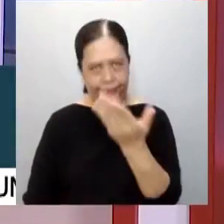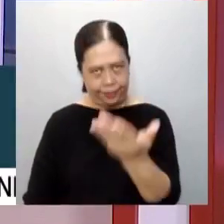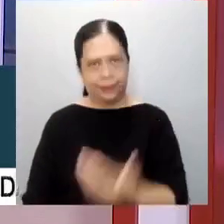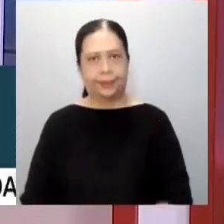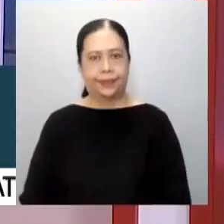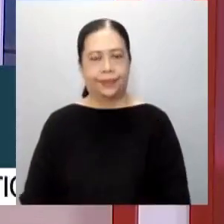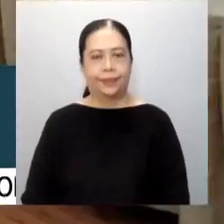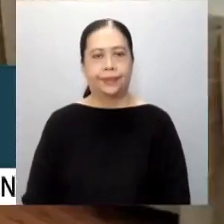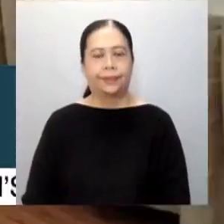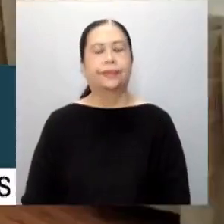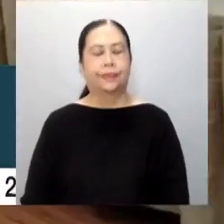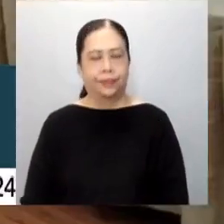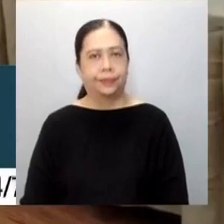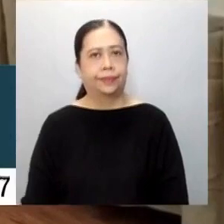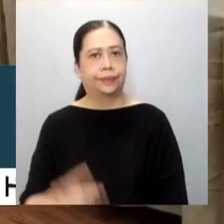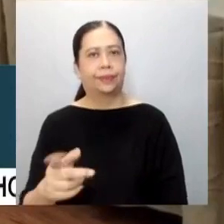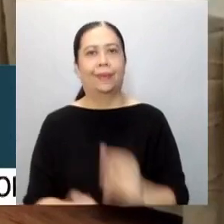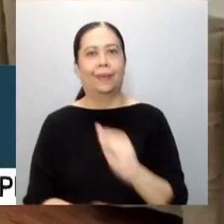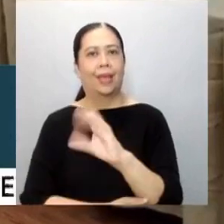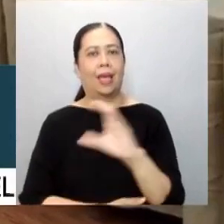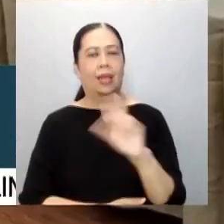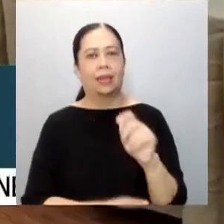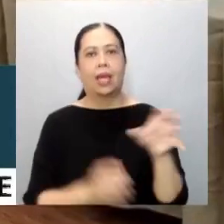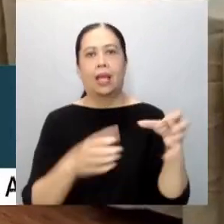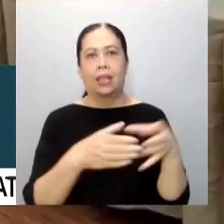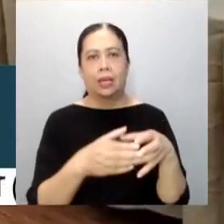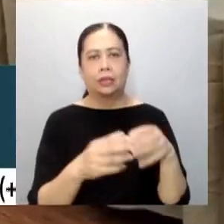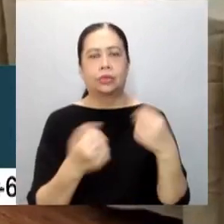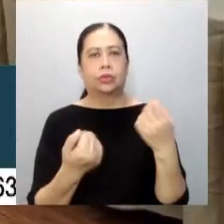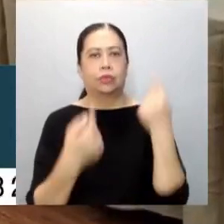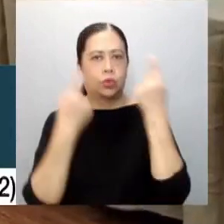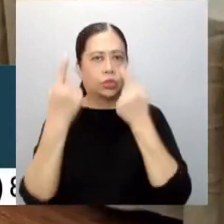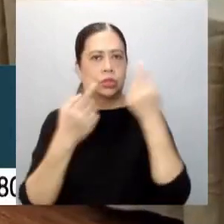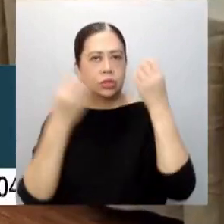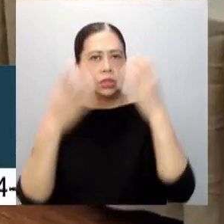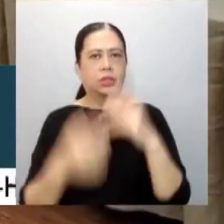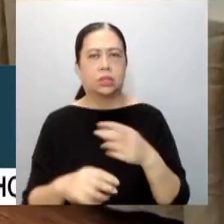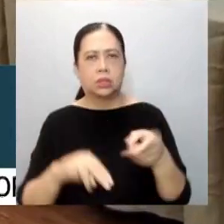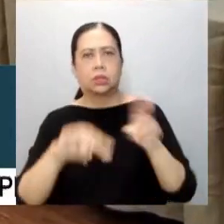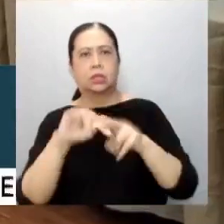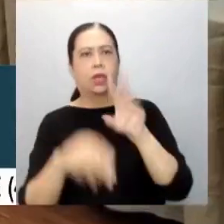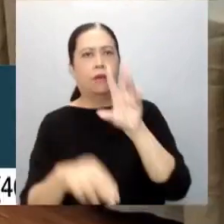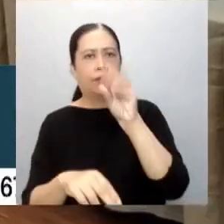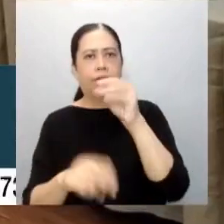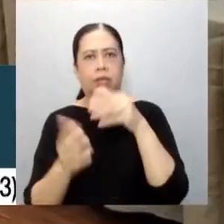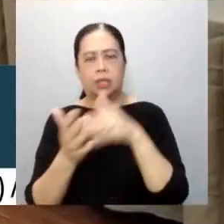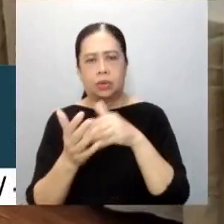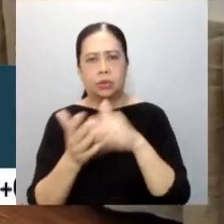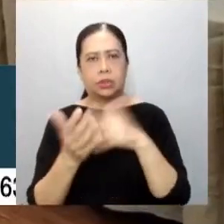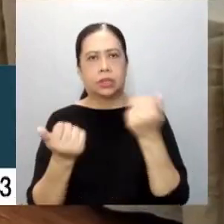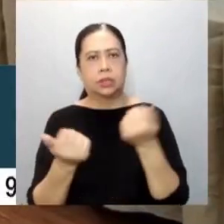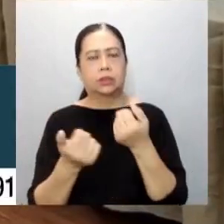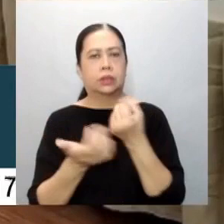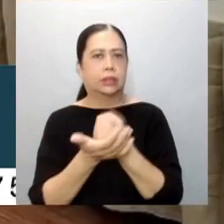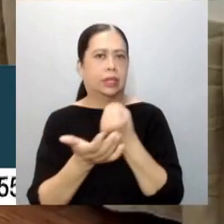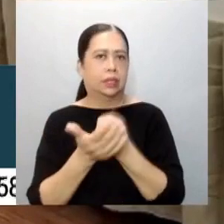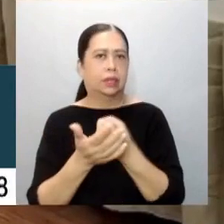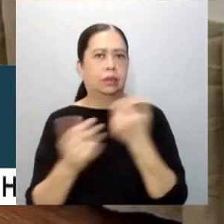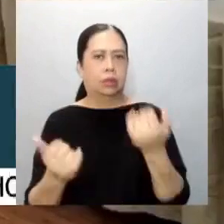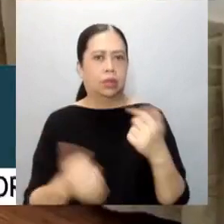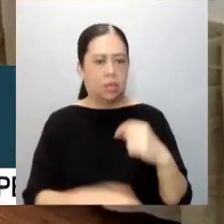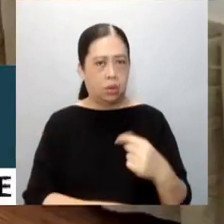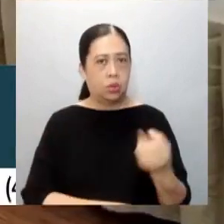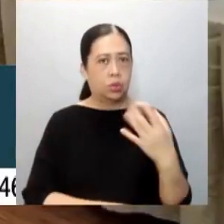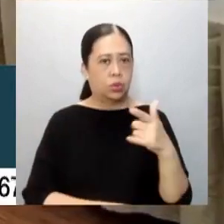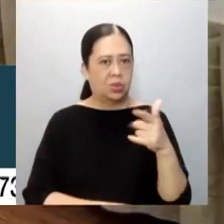Finally, the Alliance of Concerned Teachers Philippines is pushing for a 50,000 peso entry-level salary for teachers from the current